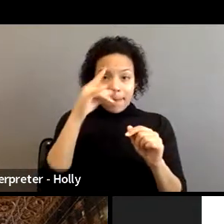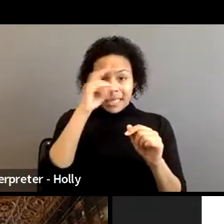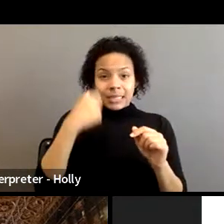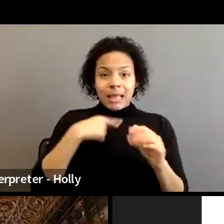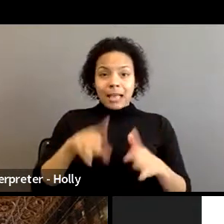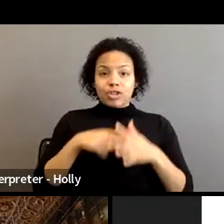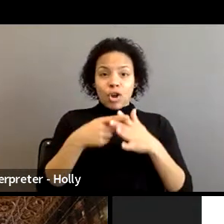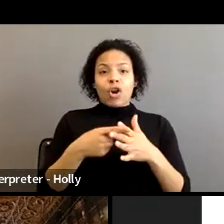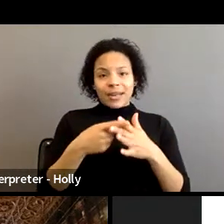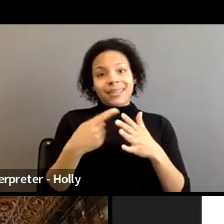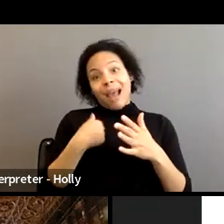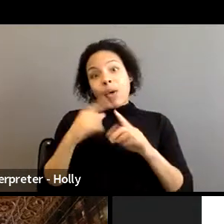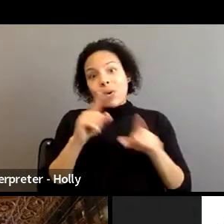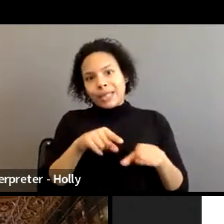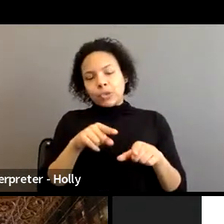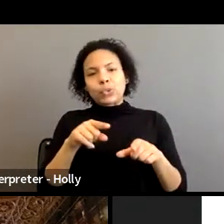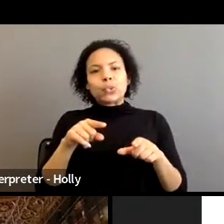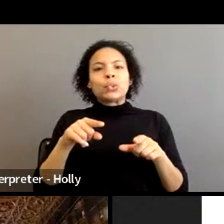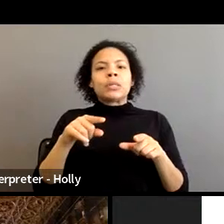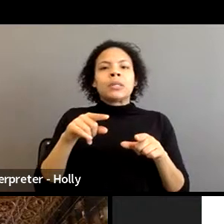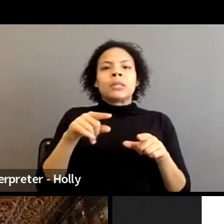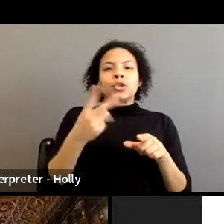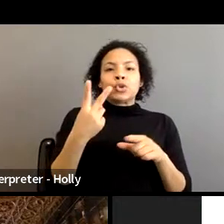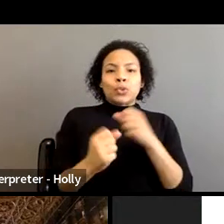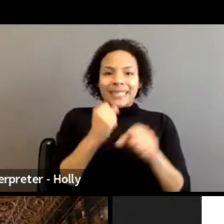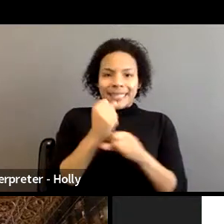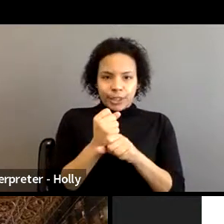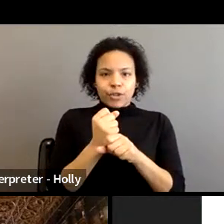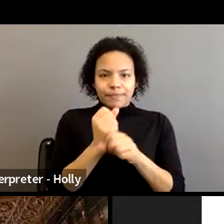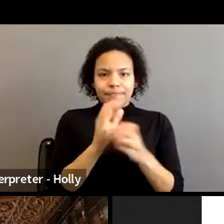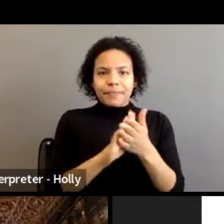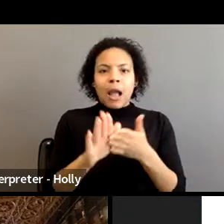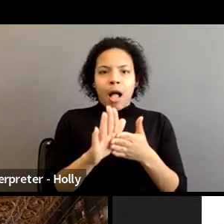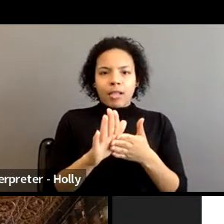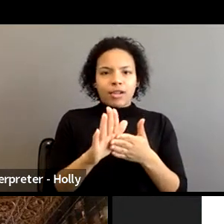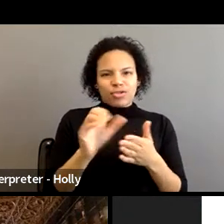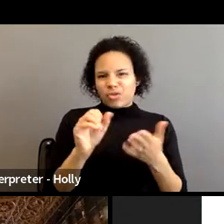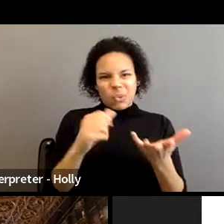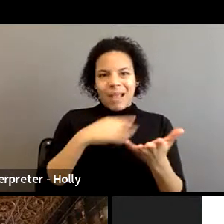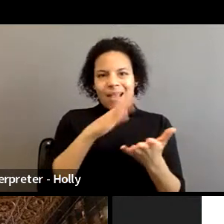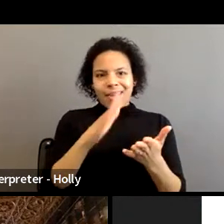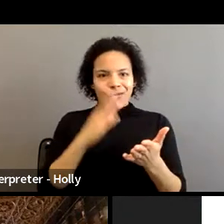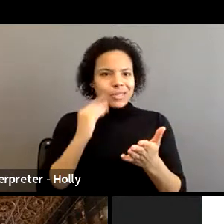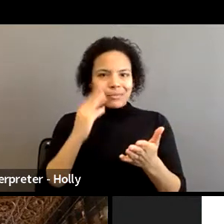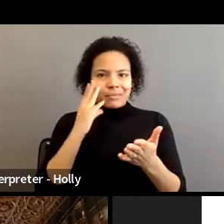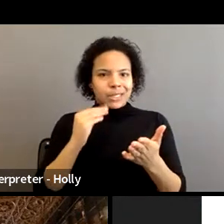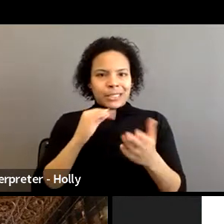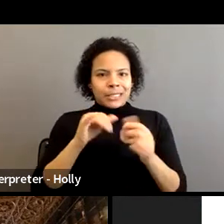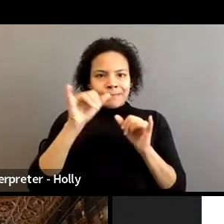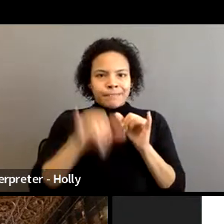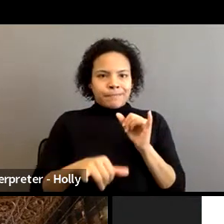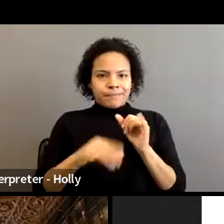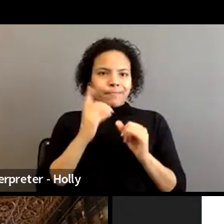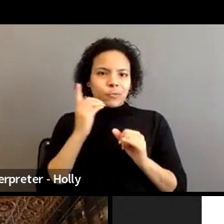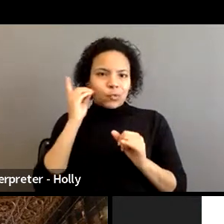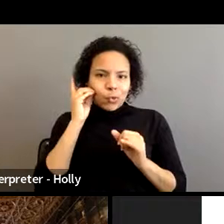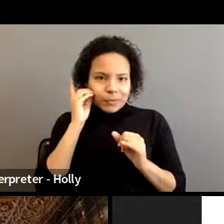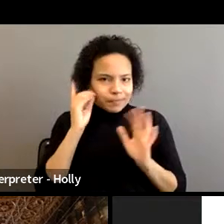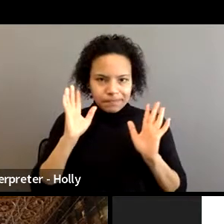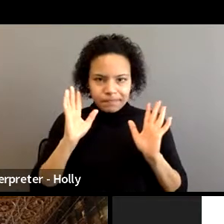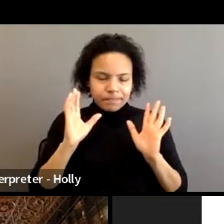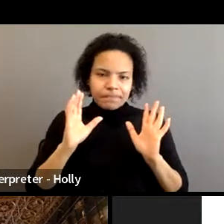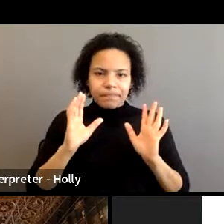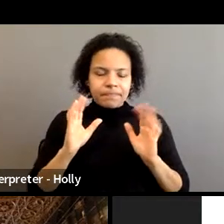I've never stayed in the dorm or had that college experience of staying in the dorm. But one thing that I would say from what I've